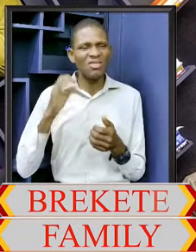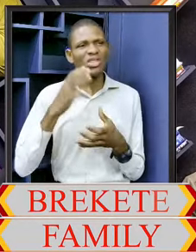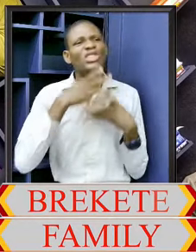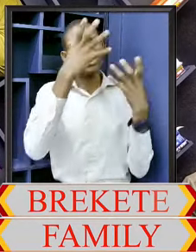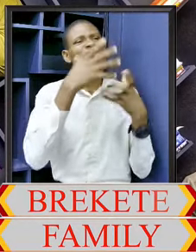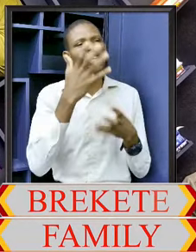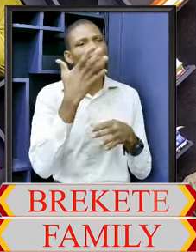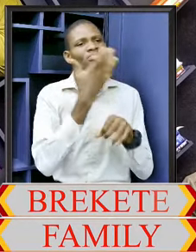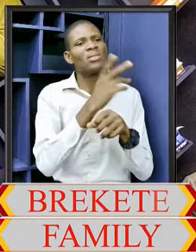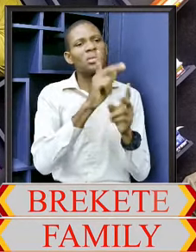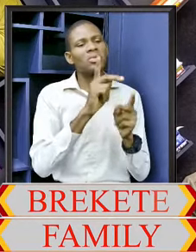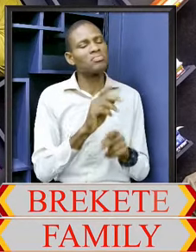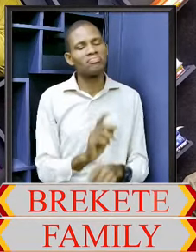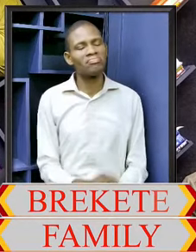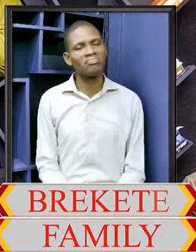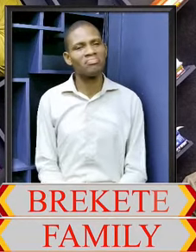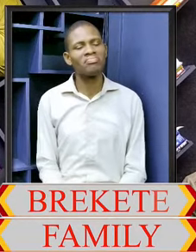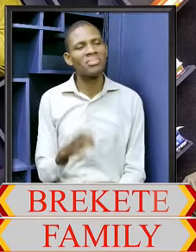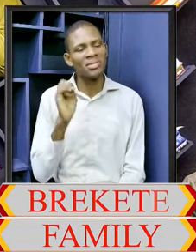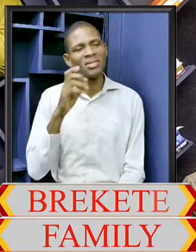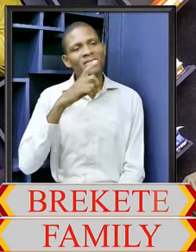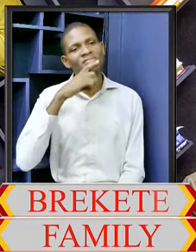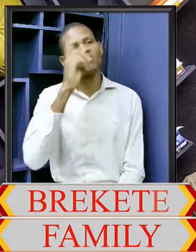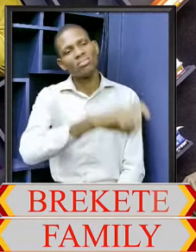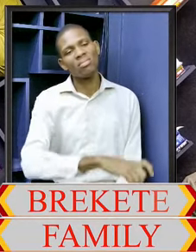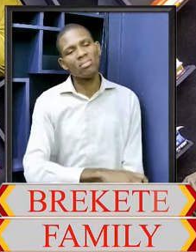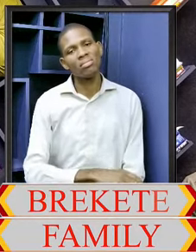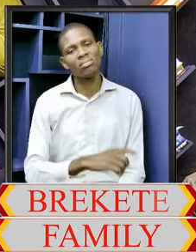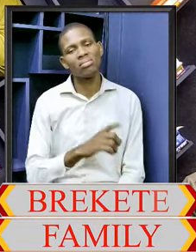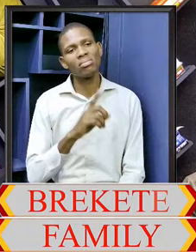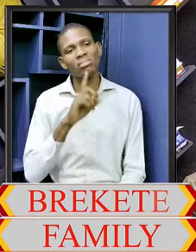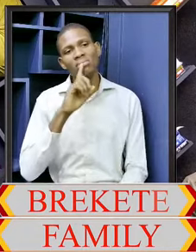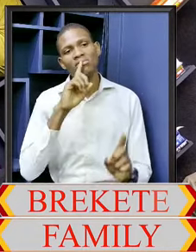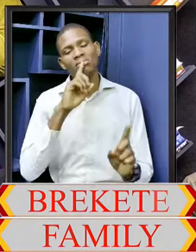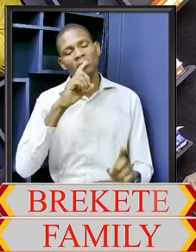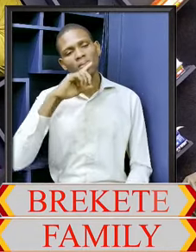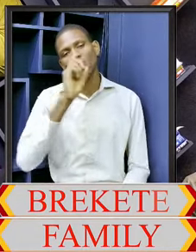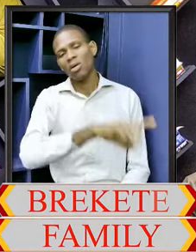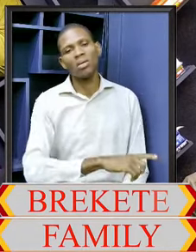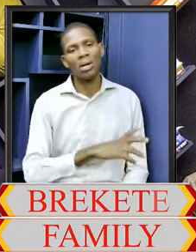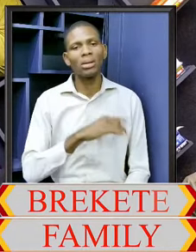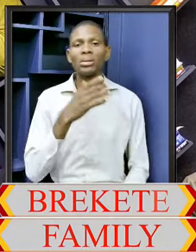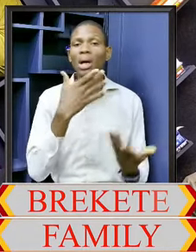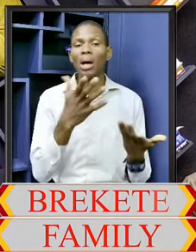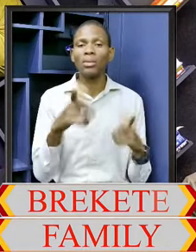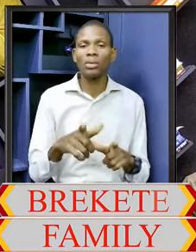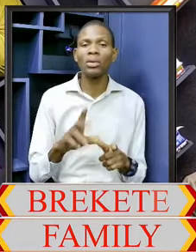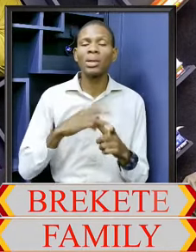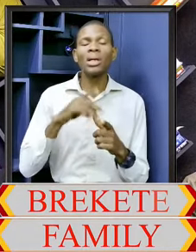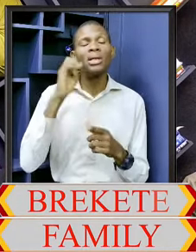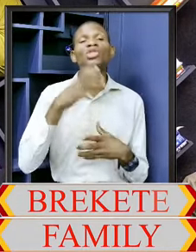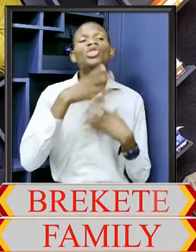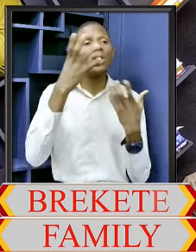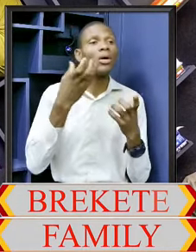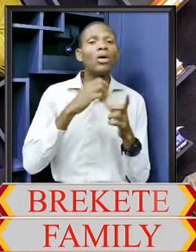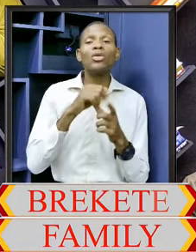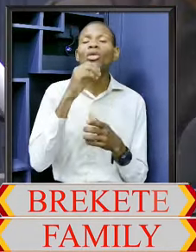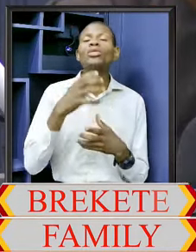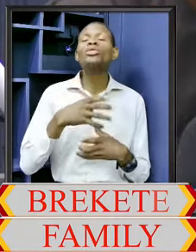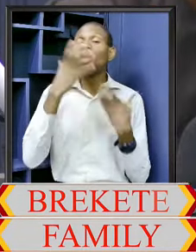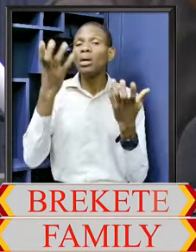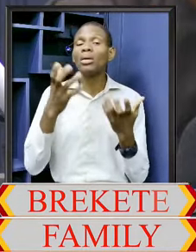beg people. No. He issue instruction and it's done once. Whether he shout, talk him, or he no shout, talk him,